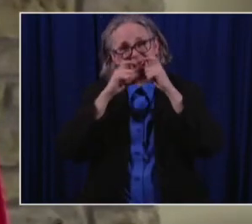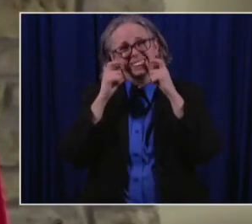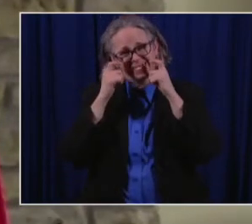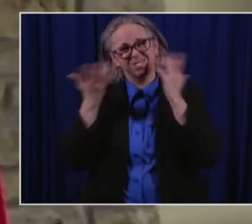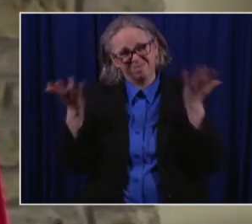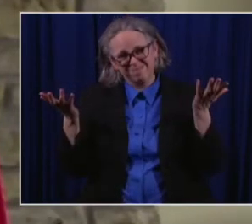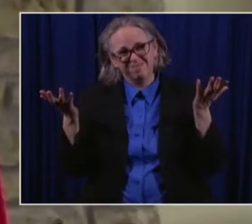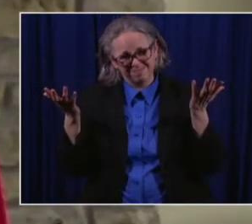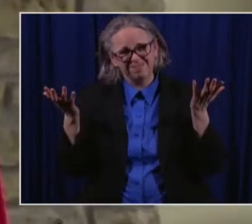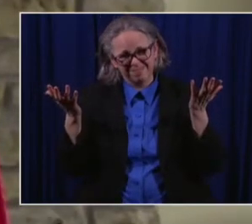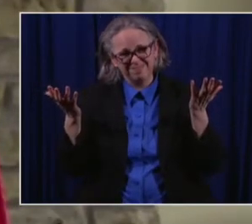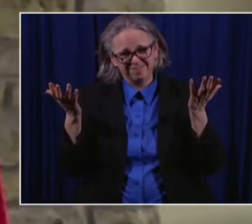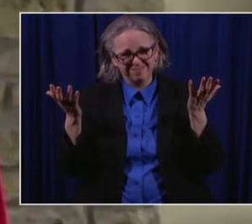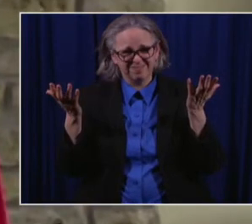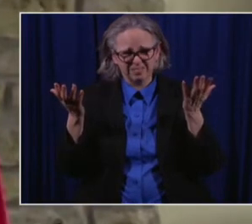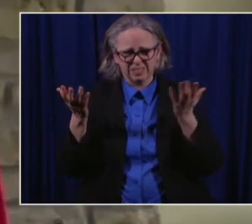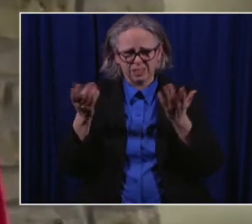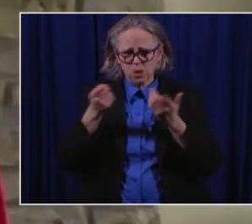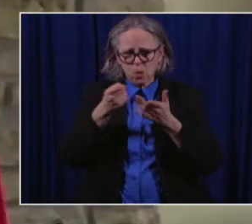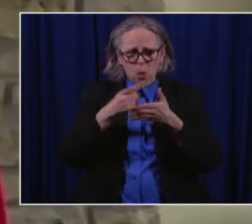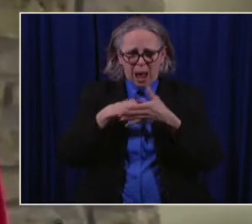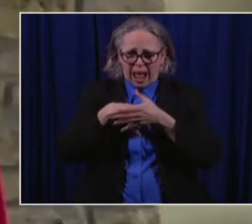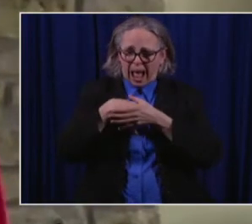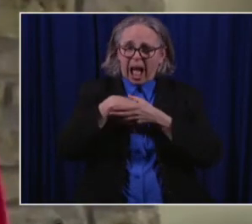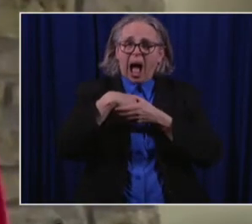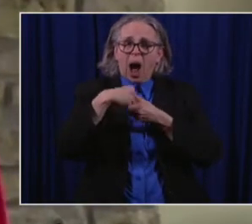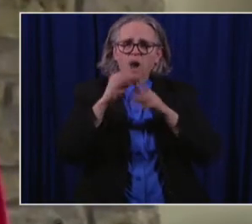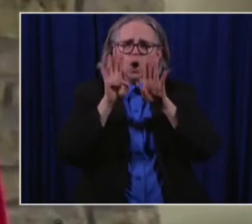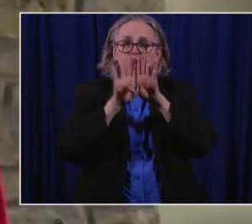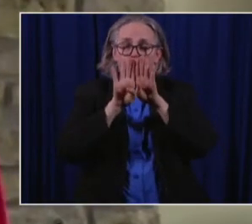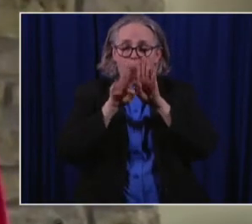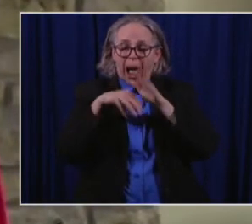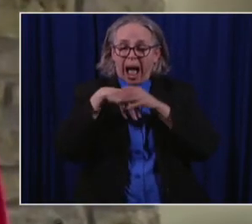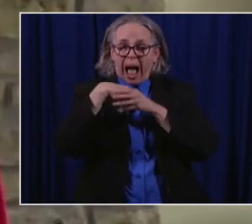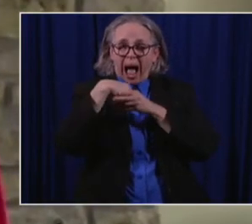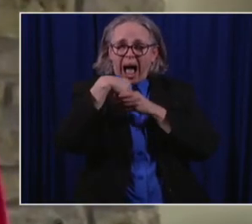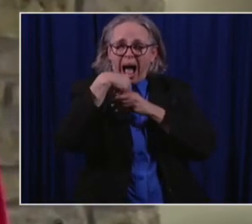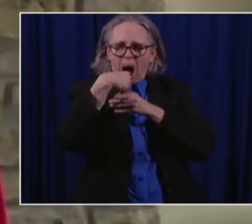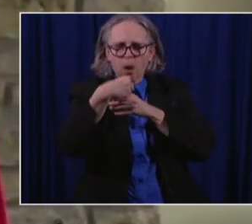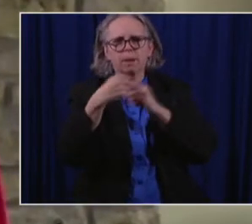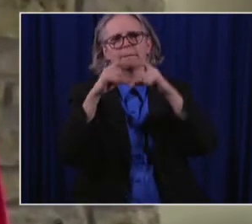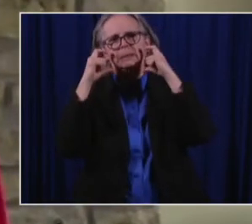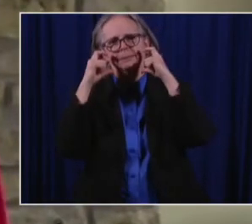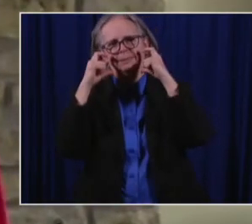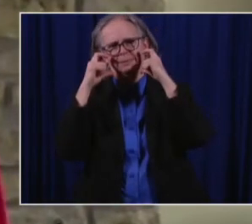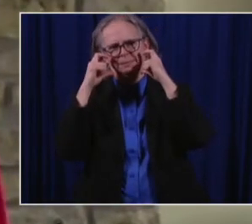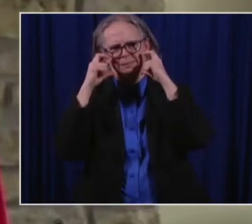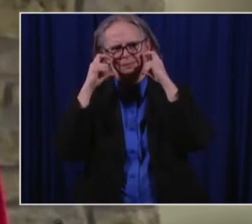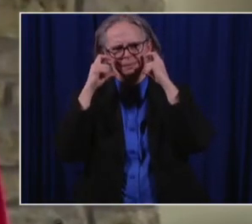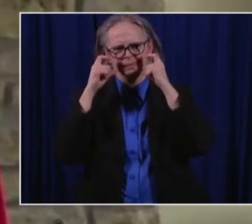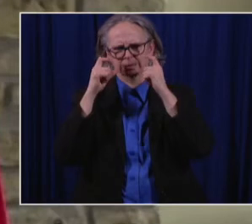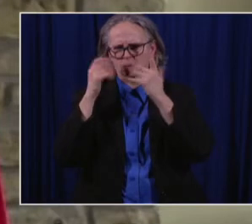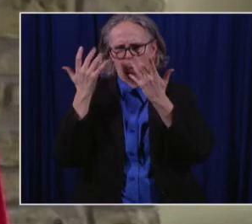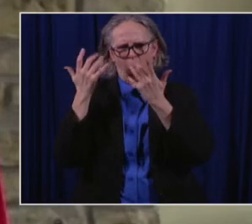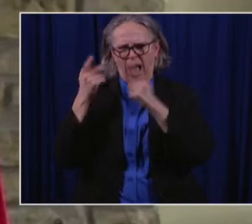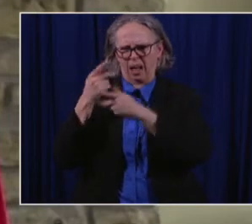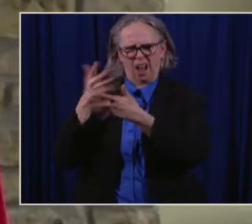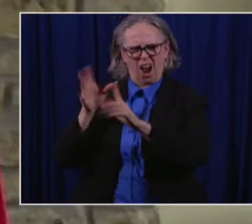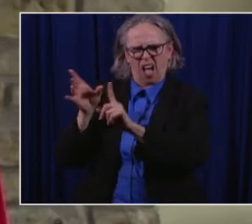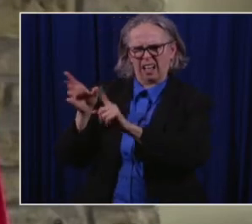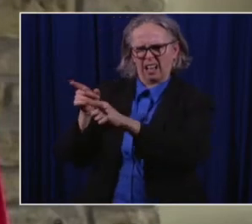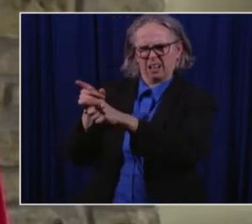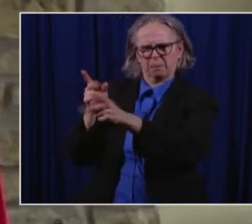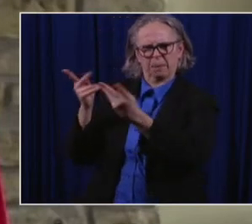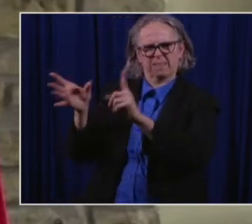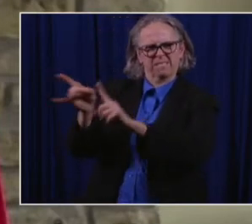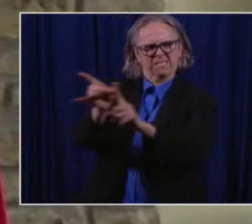home and the people who live in your home, you should assume that other people could be carrying it and you're intermixing